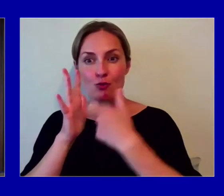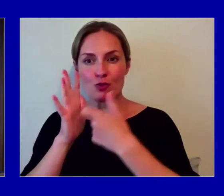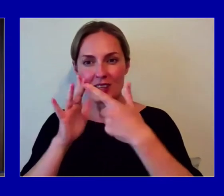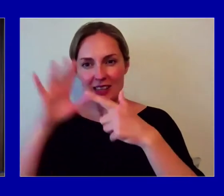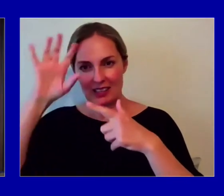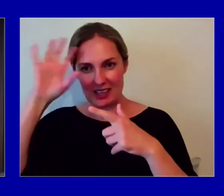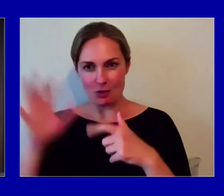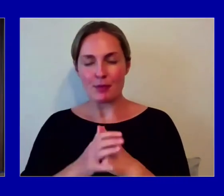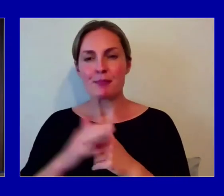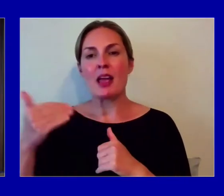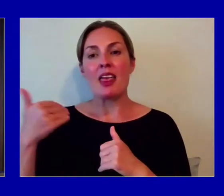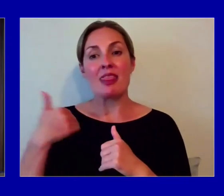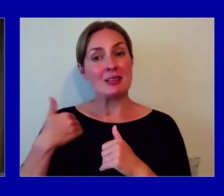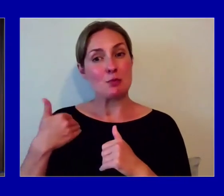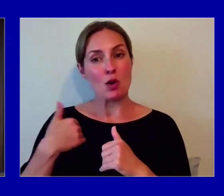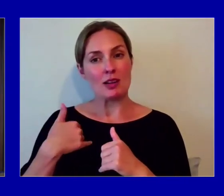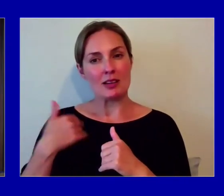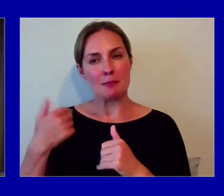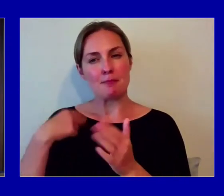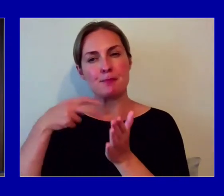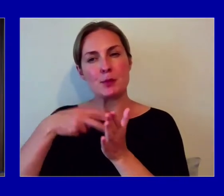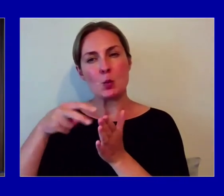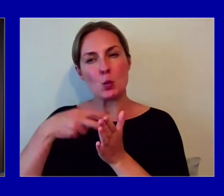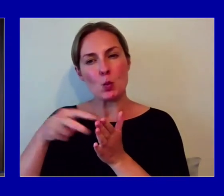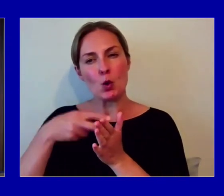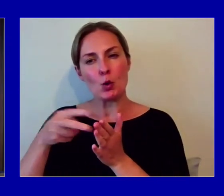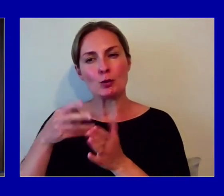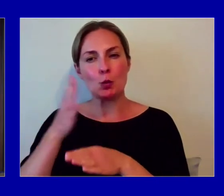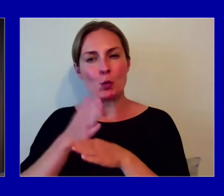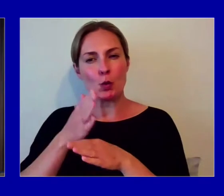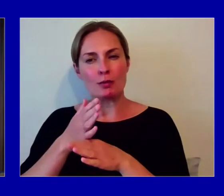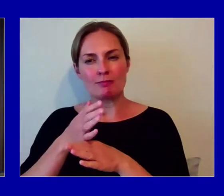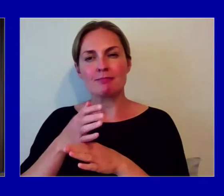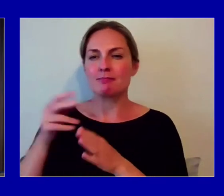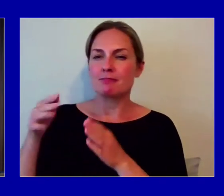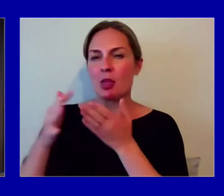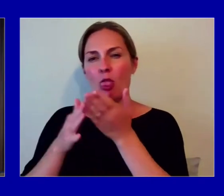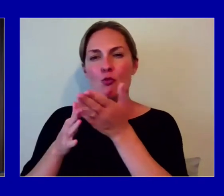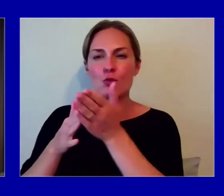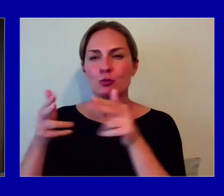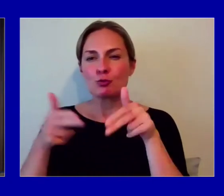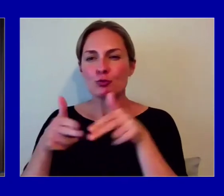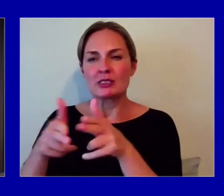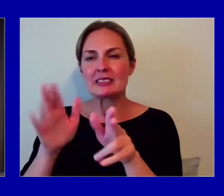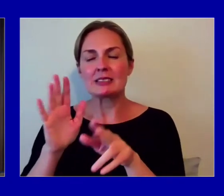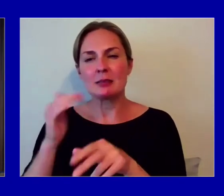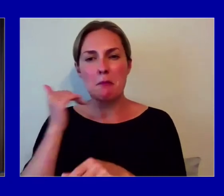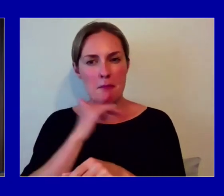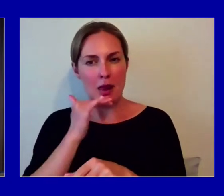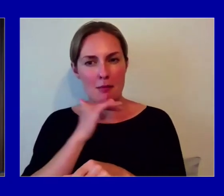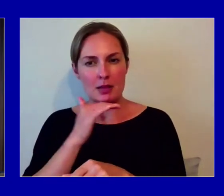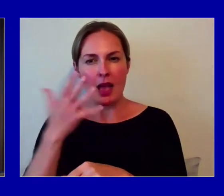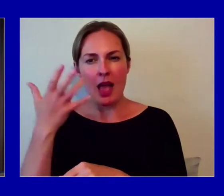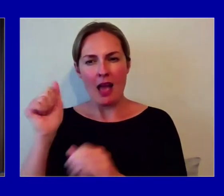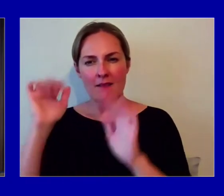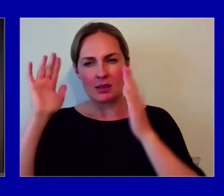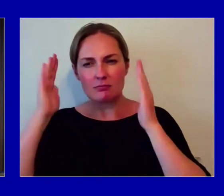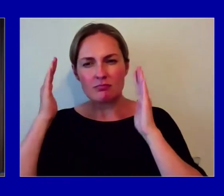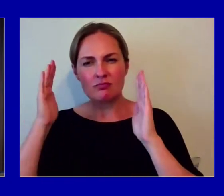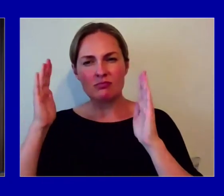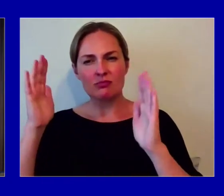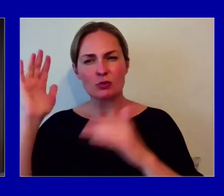through, you know, the suburban streets of Melbourne, but there's avenues of gum trees. And what I could hear this morning was